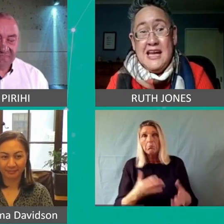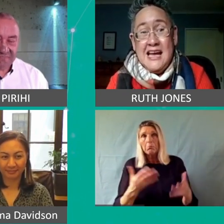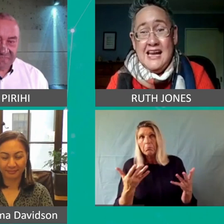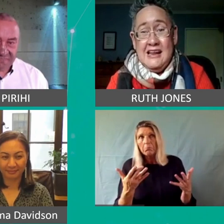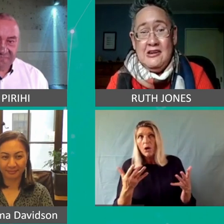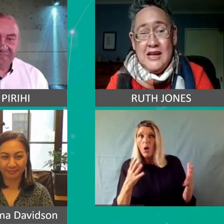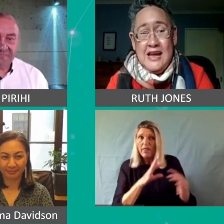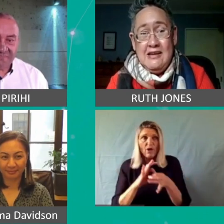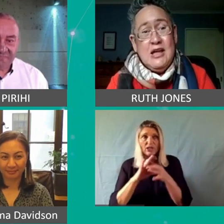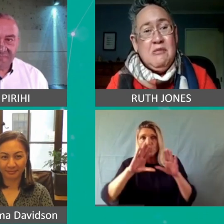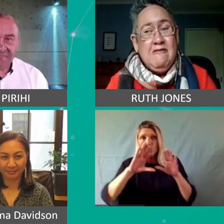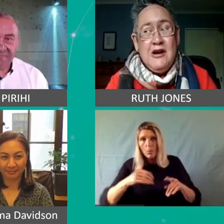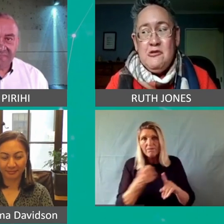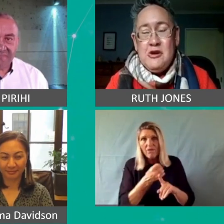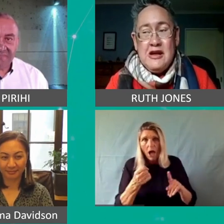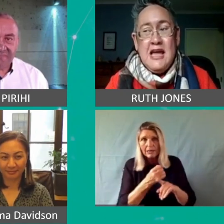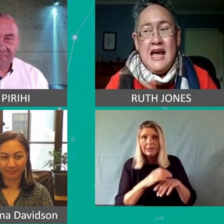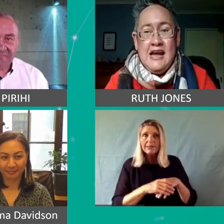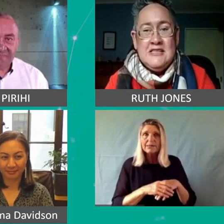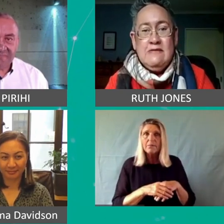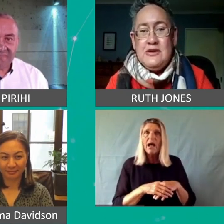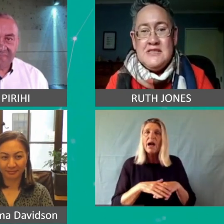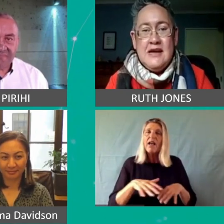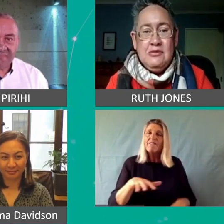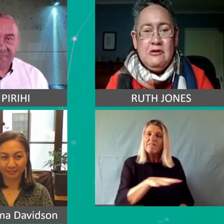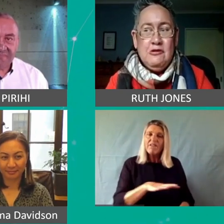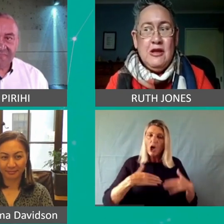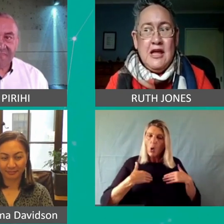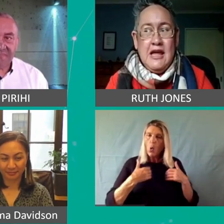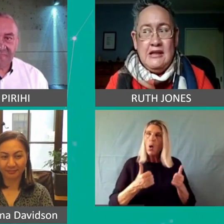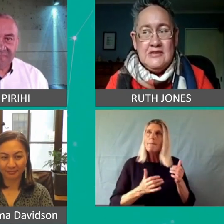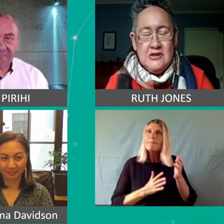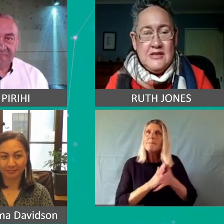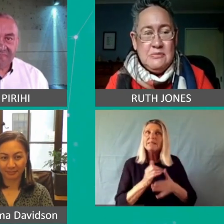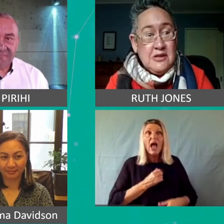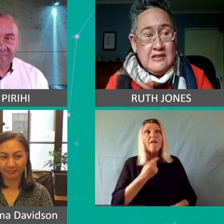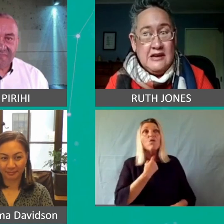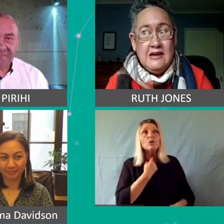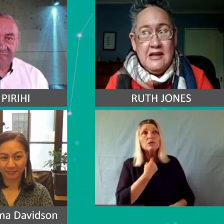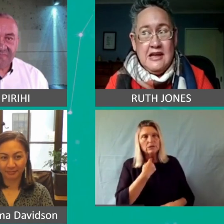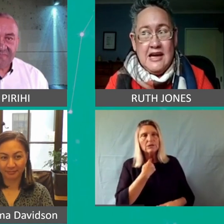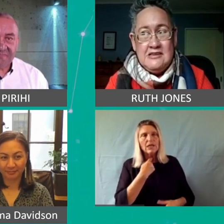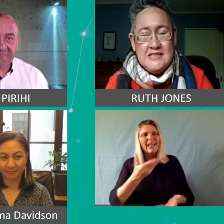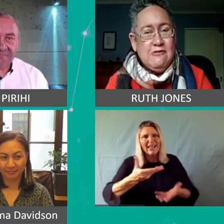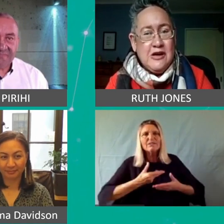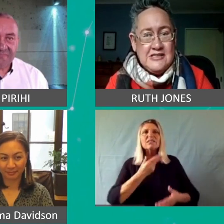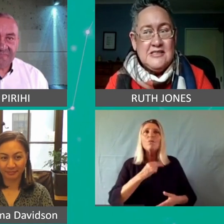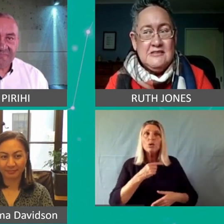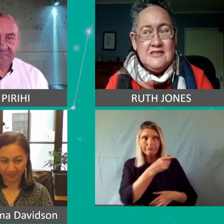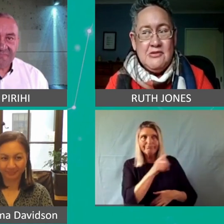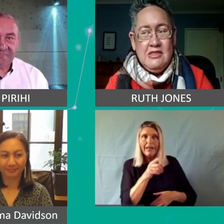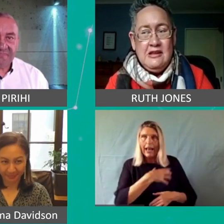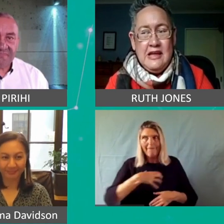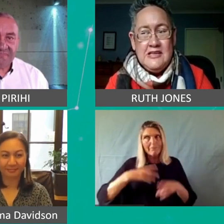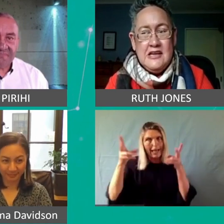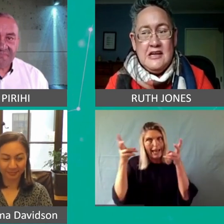more clearly than I can. But whānau ora allows our voice to come through, and certainly Te Pūtahitanga does that for us.